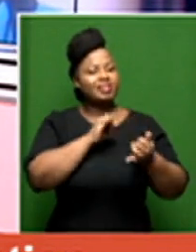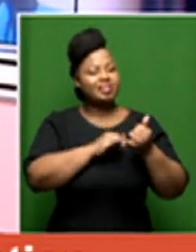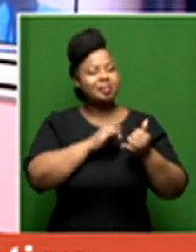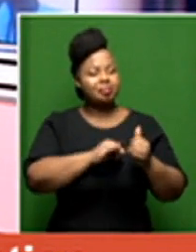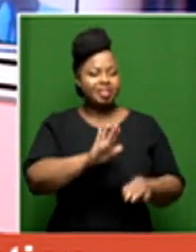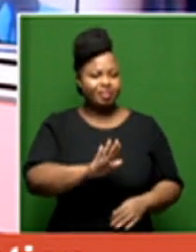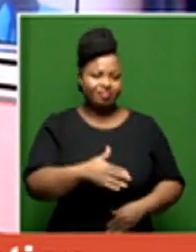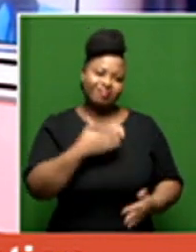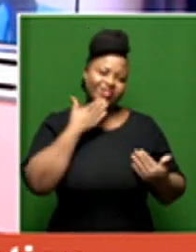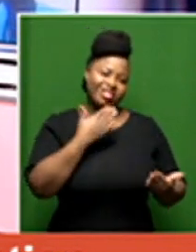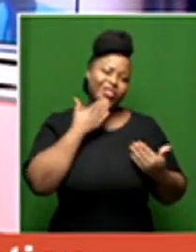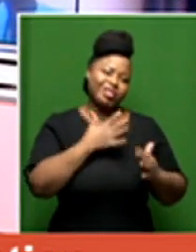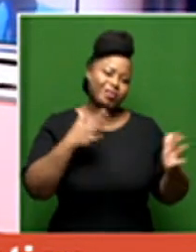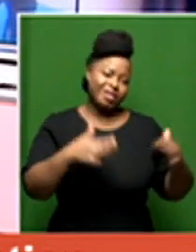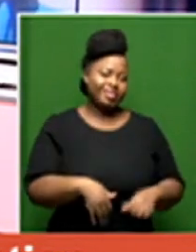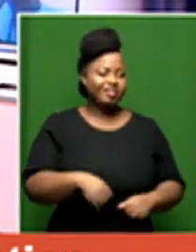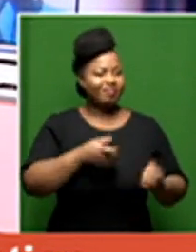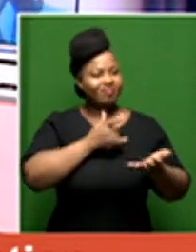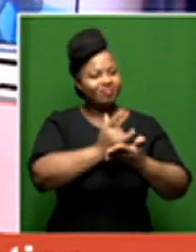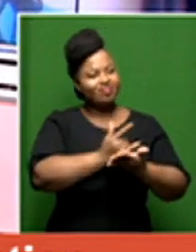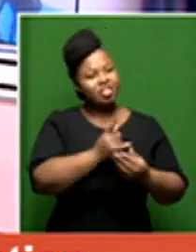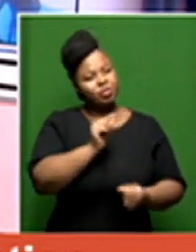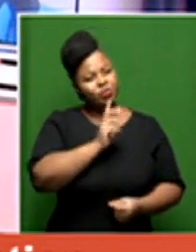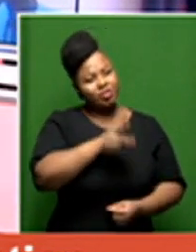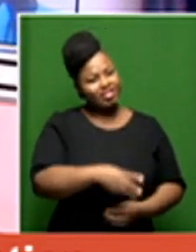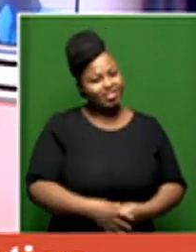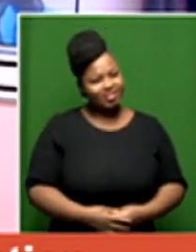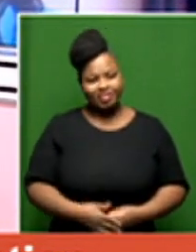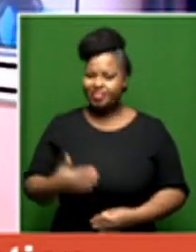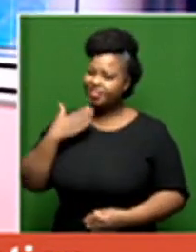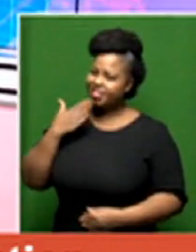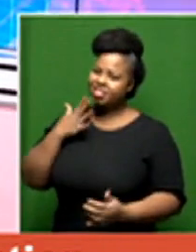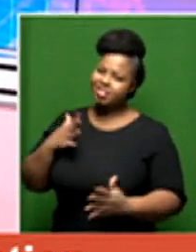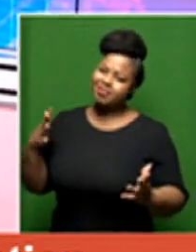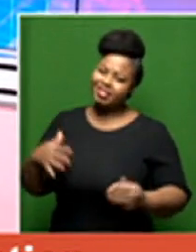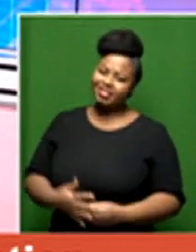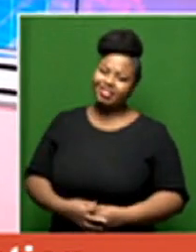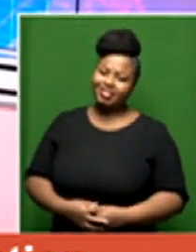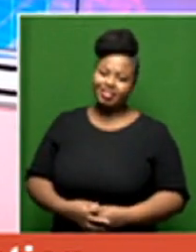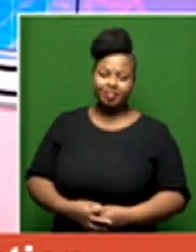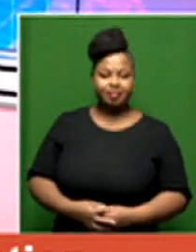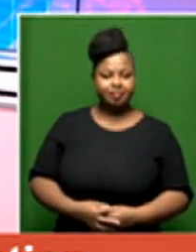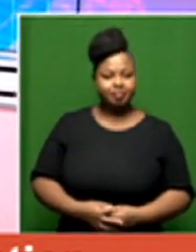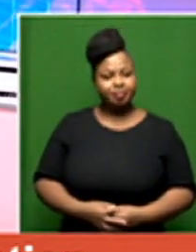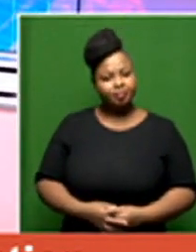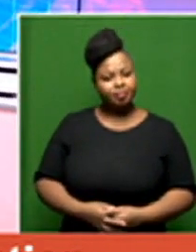subject. Thank you so much. We'll talk to you soon. Thank you so much. Bye.